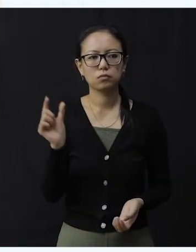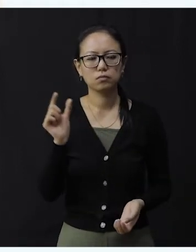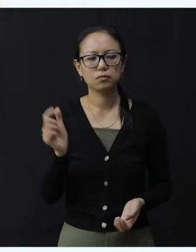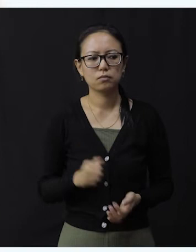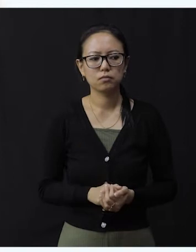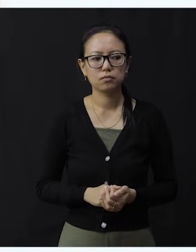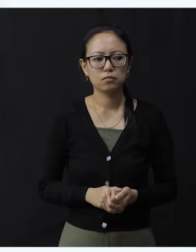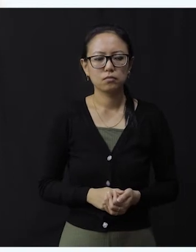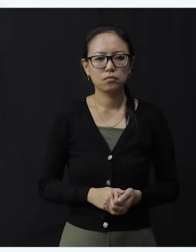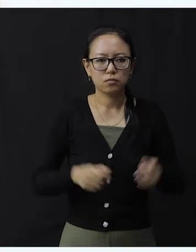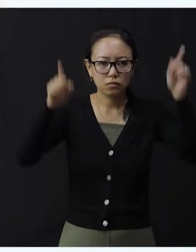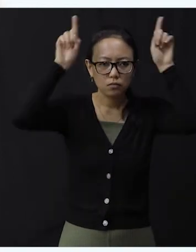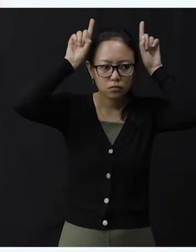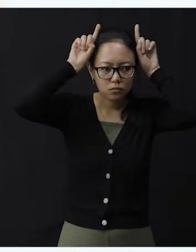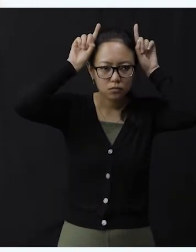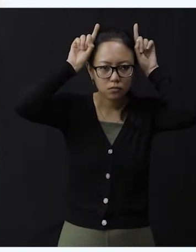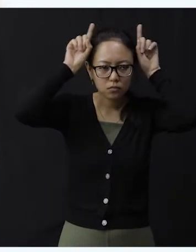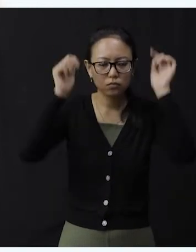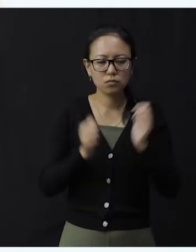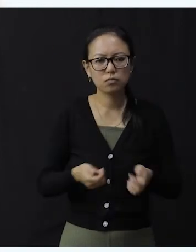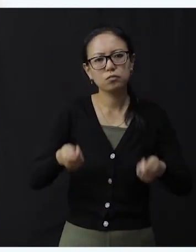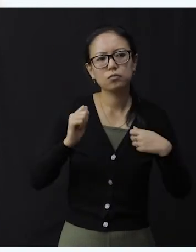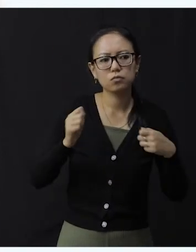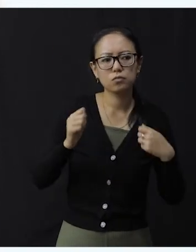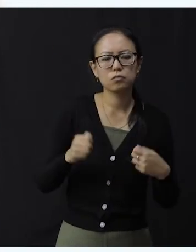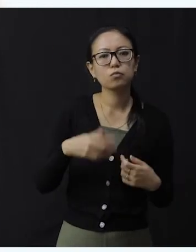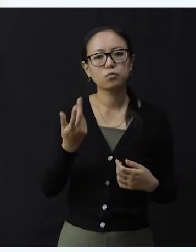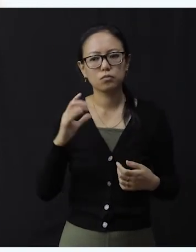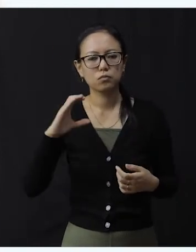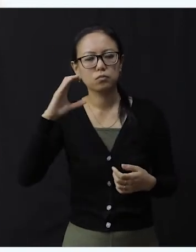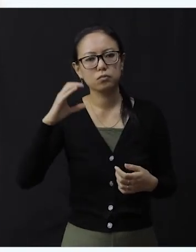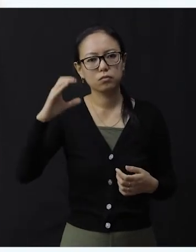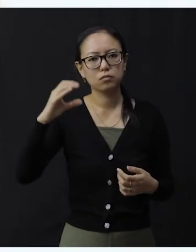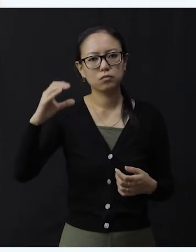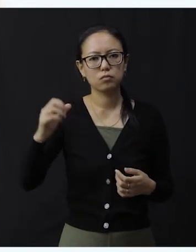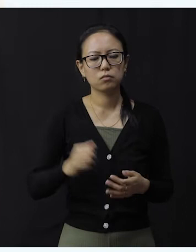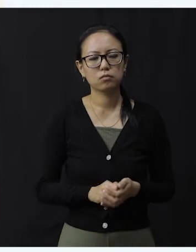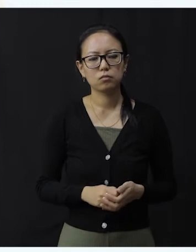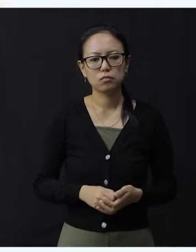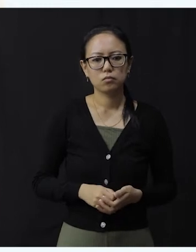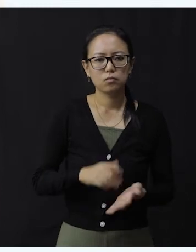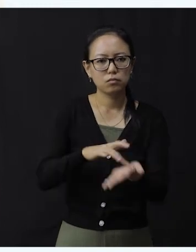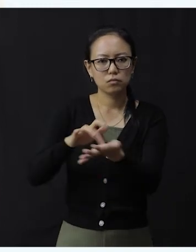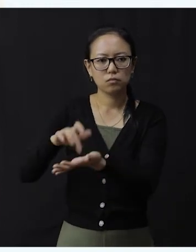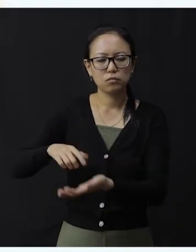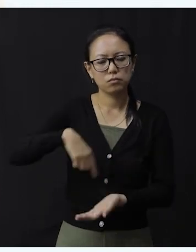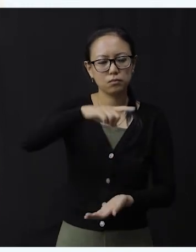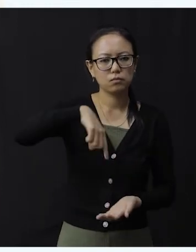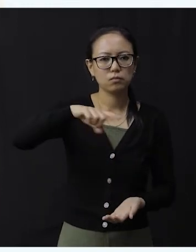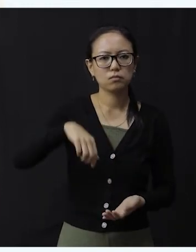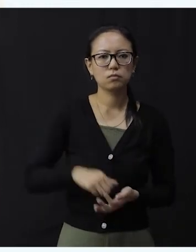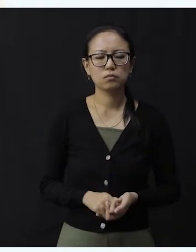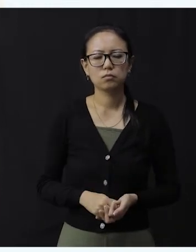and bullock cart and a tongo, they help us to carry the goods, and they also used to help carry the peoples or